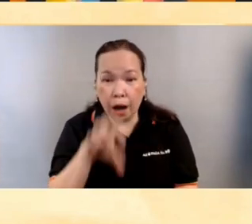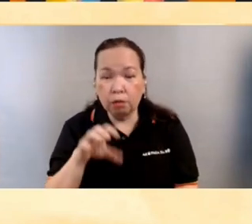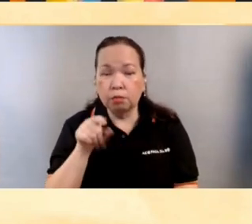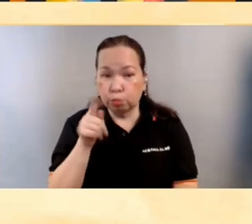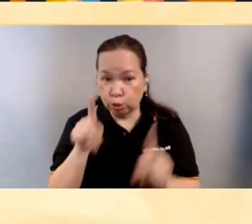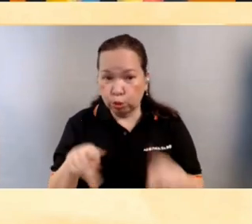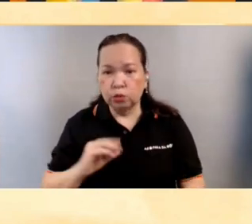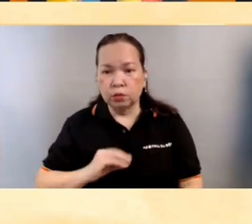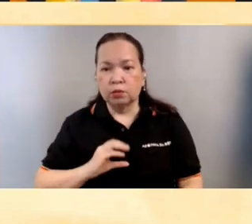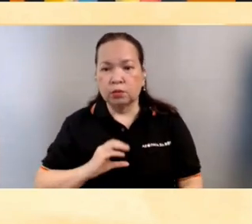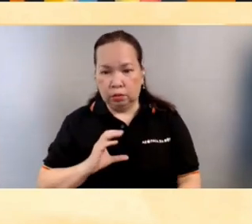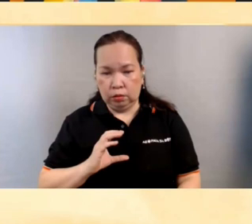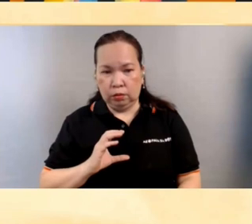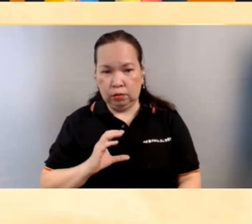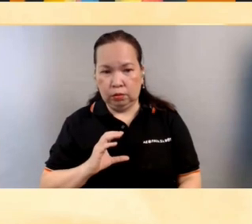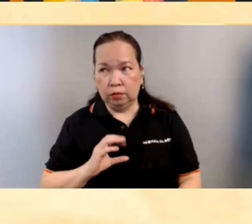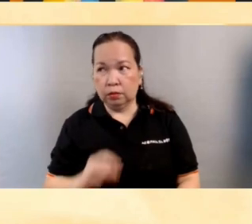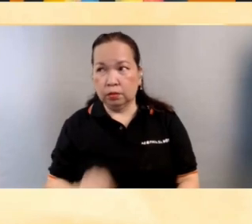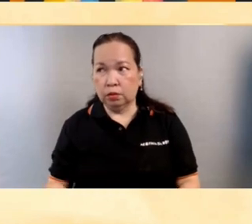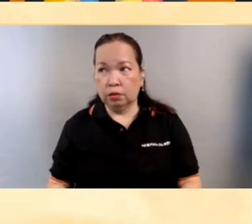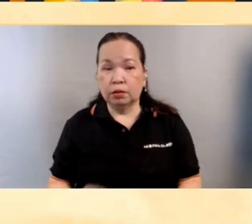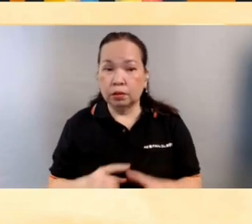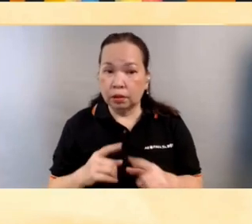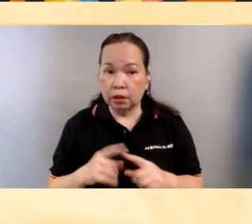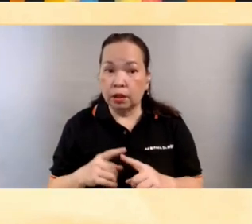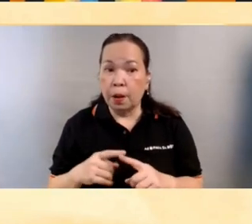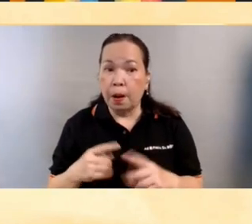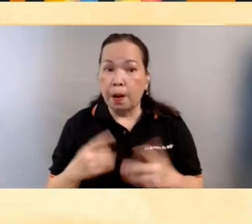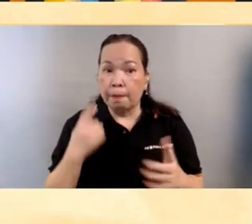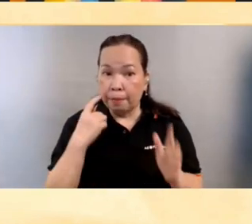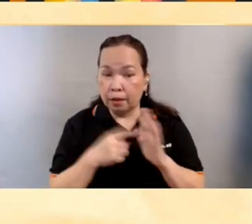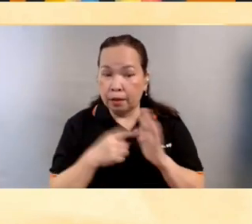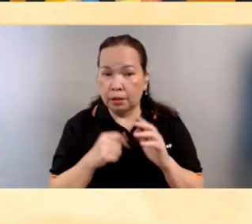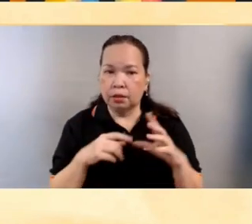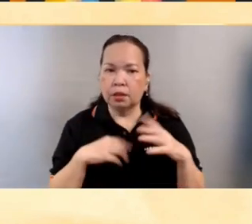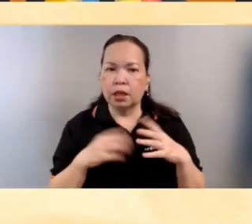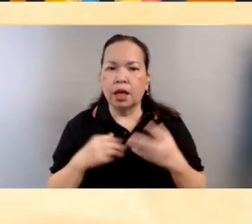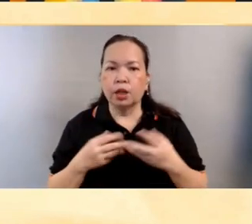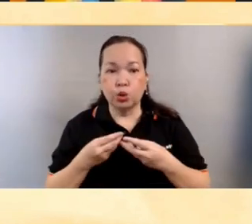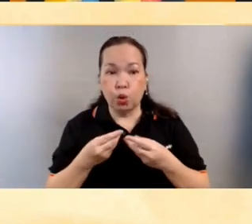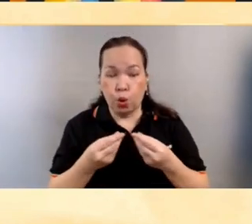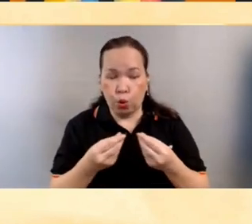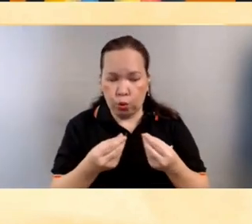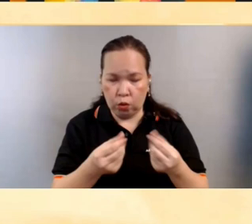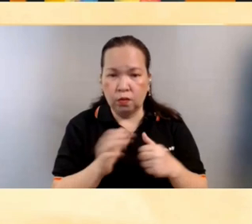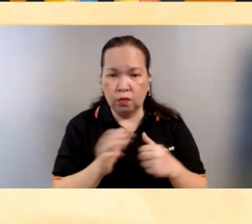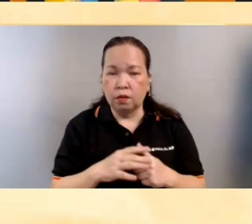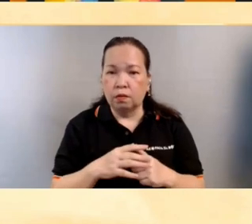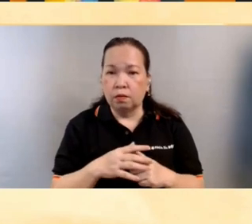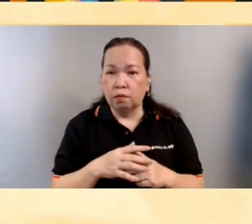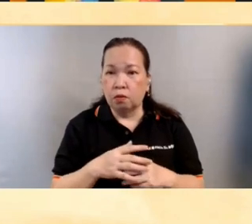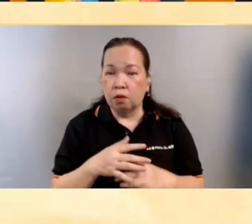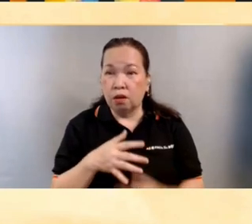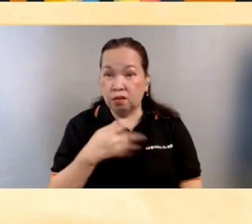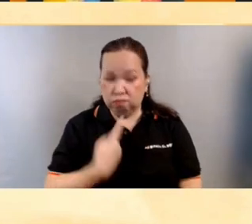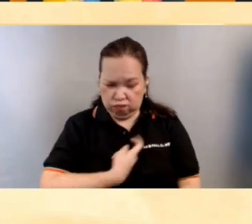self. So validating. And then pain that is acknowledged dissipates in time. Pain that is denied stays on, and the person gets